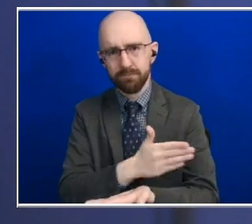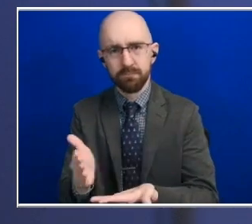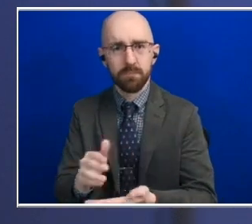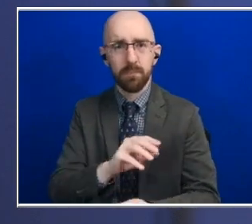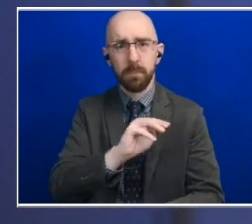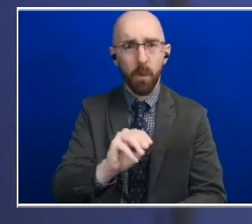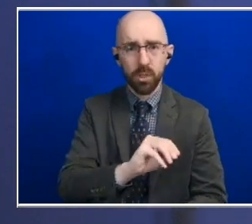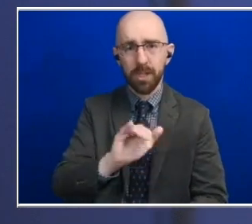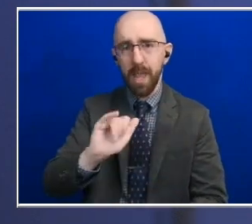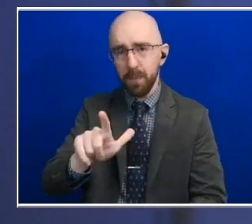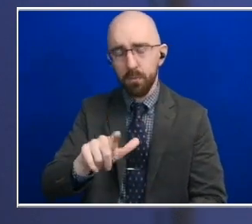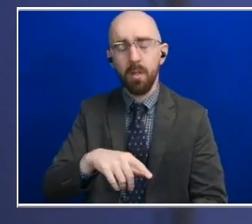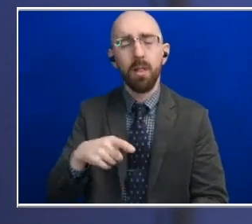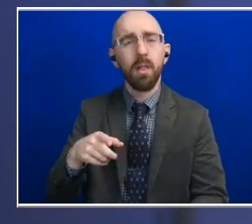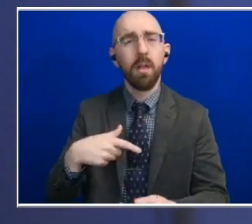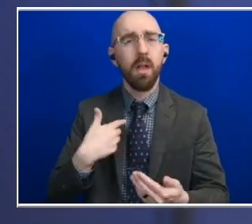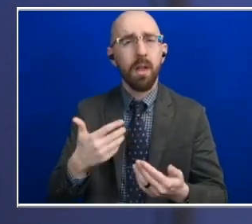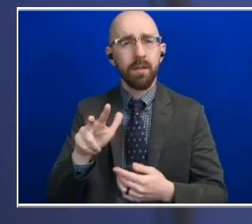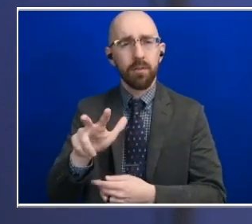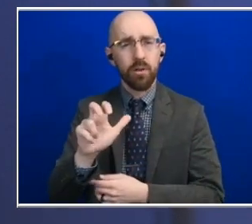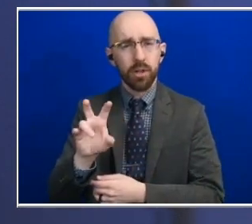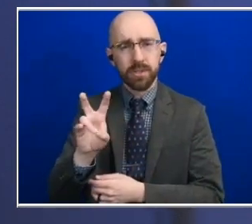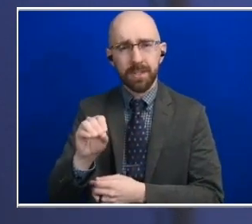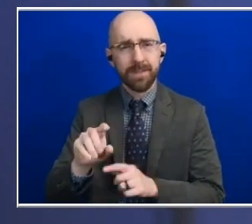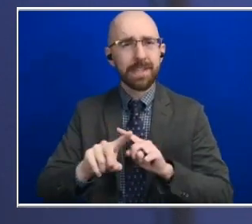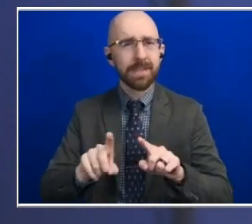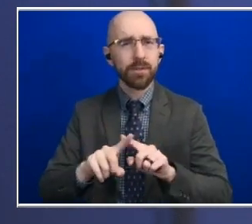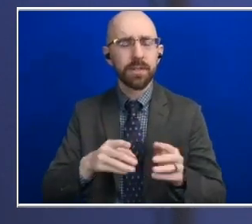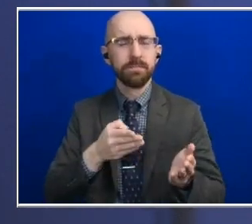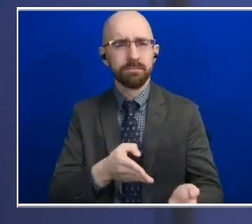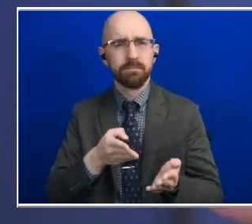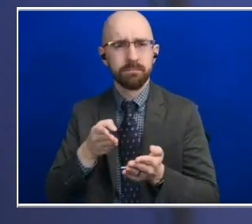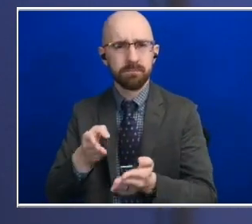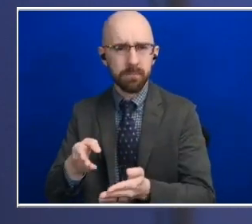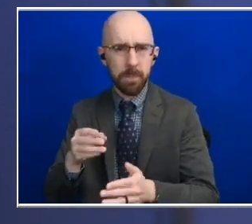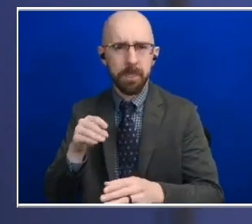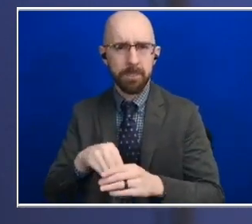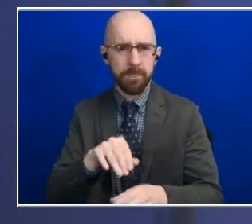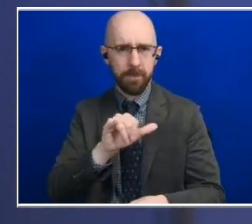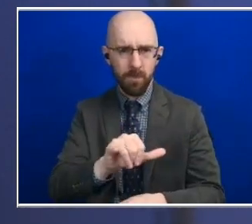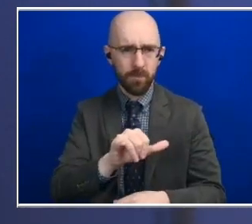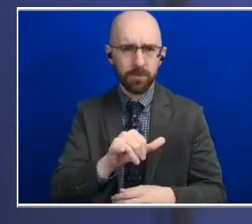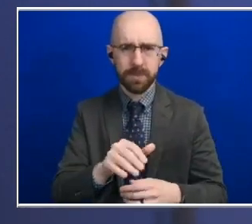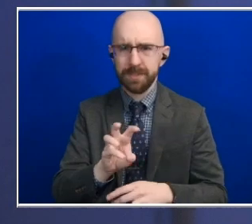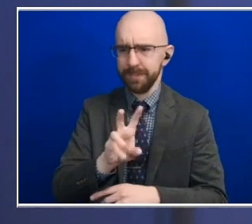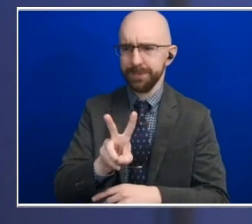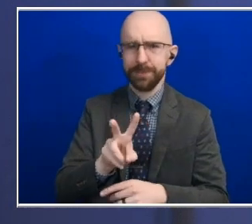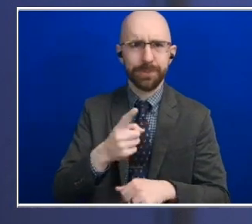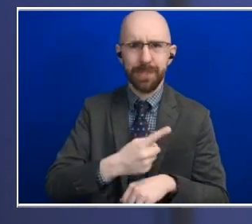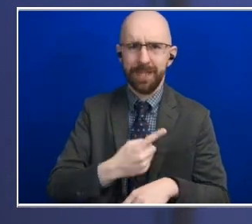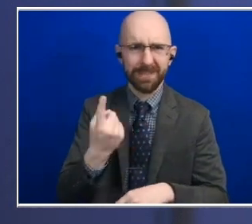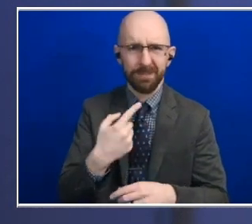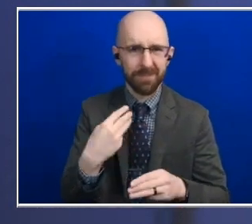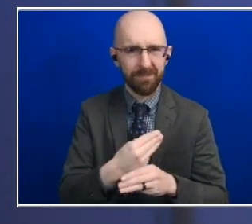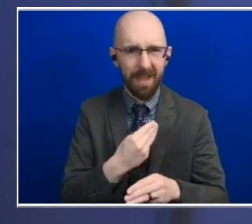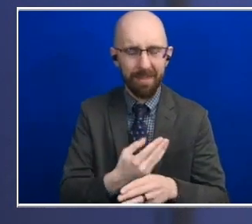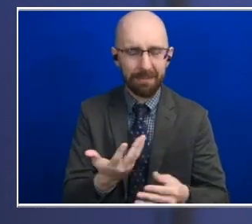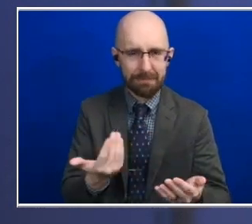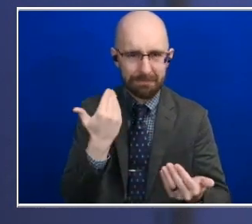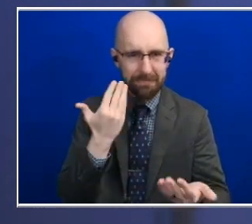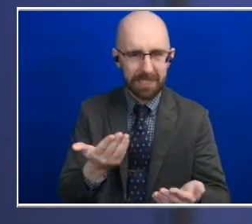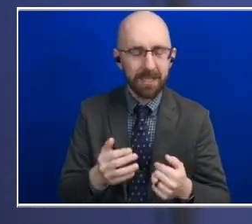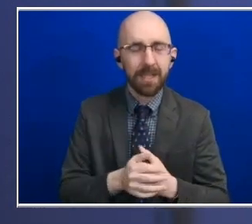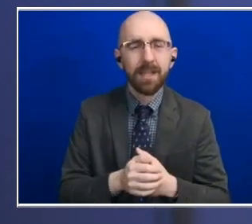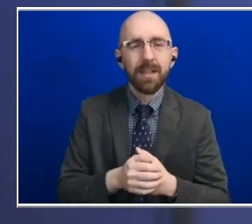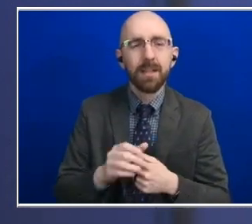over 370 different offerings in those, 62 days? I don't know the math right now, but so there's